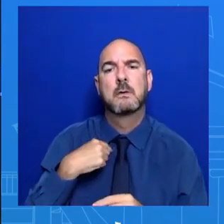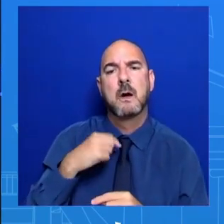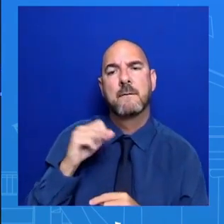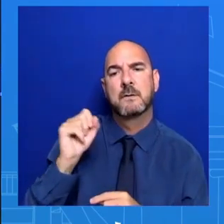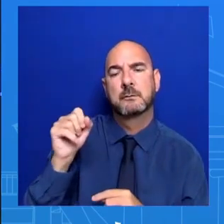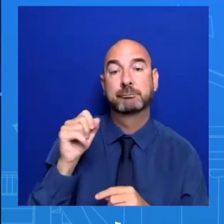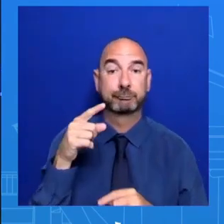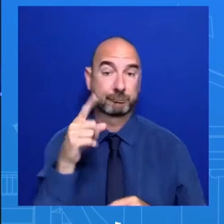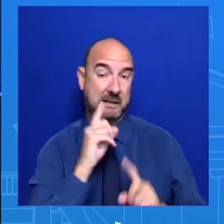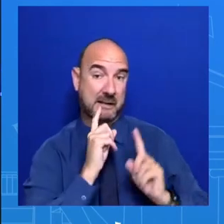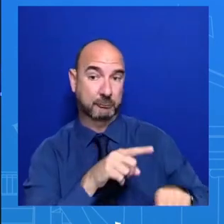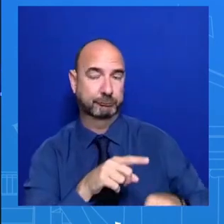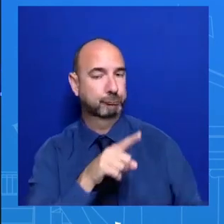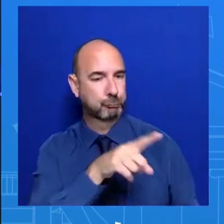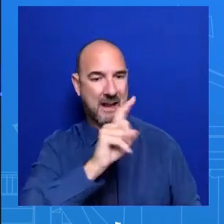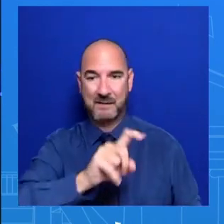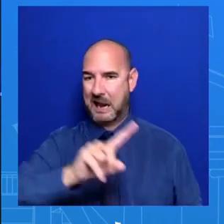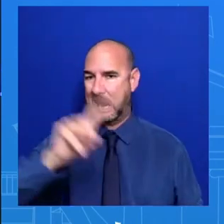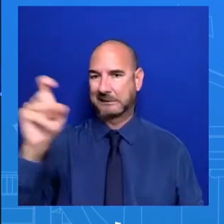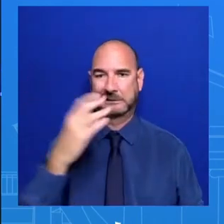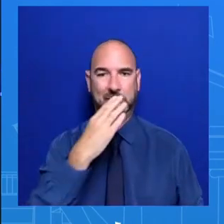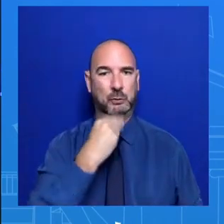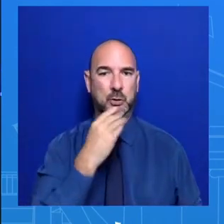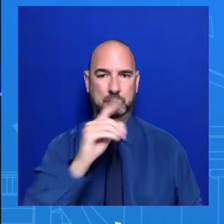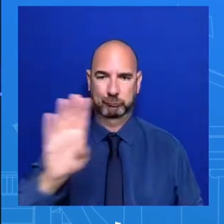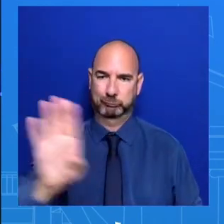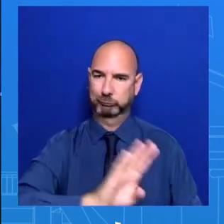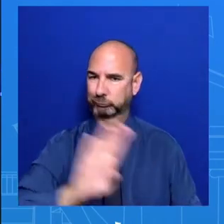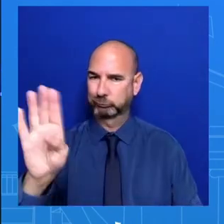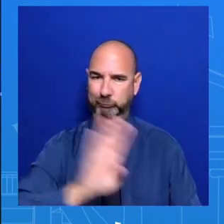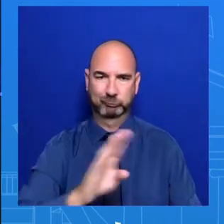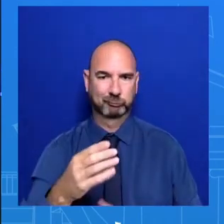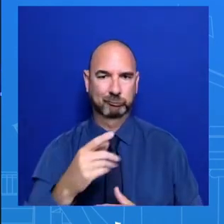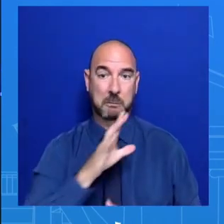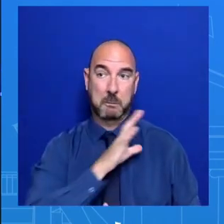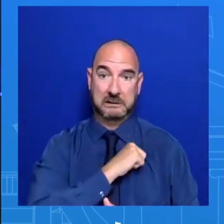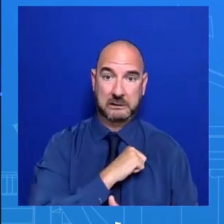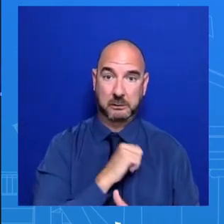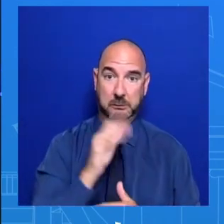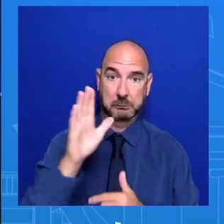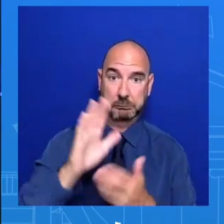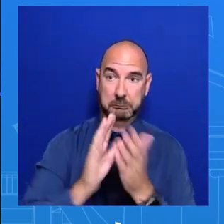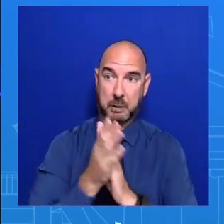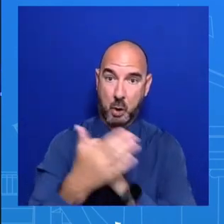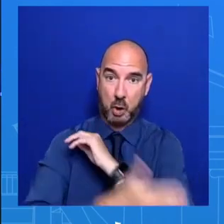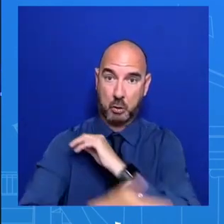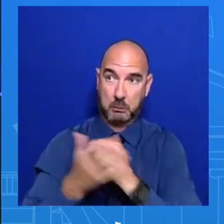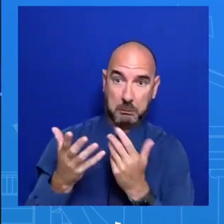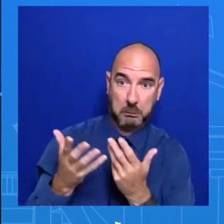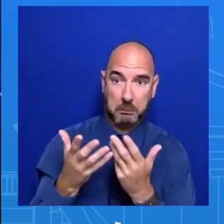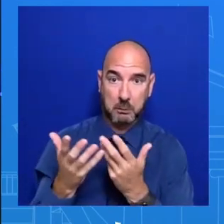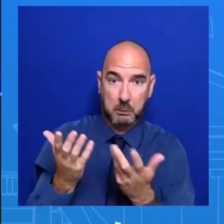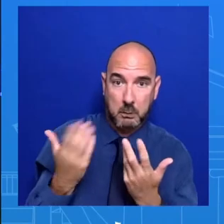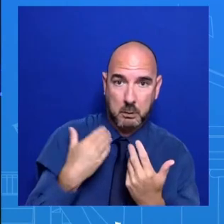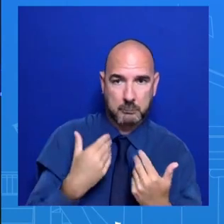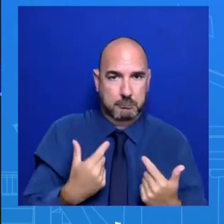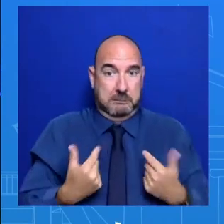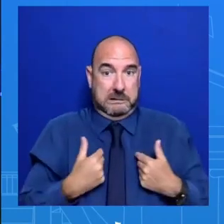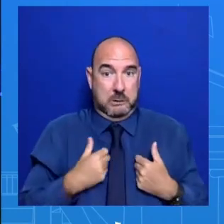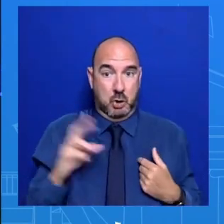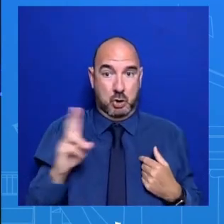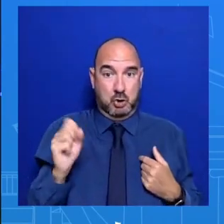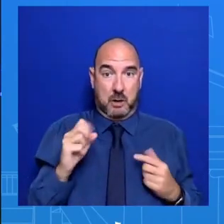of a Palestinian state or the Palestinian question. I can just state to you what the U.S. position is, and it's been longstanding. President Biden believes